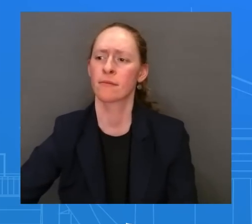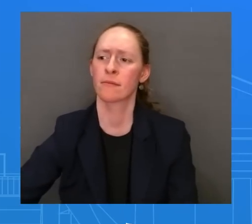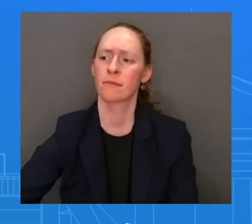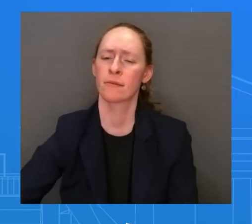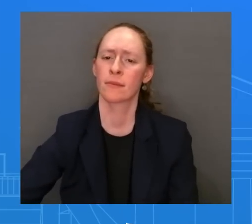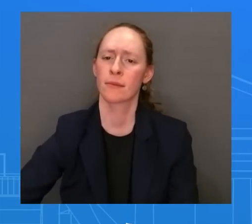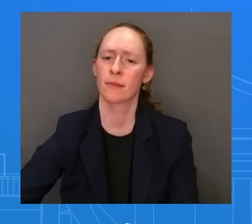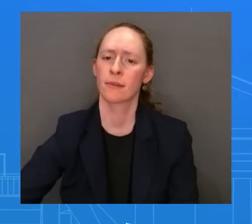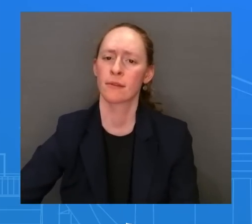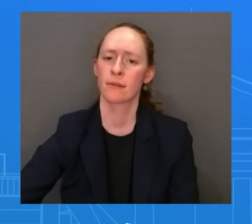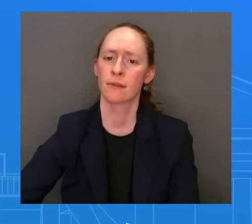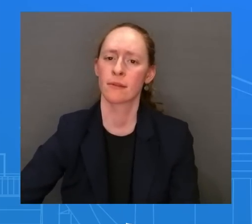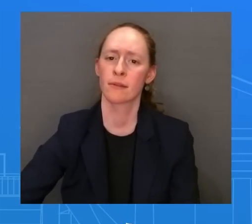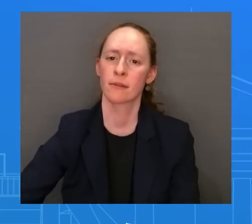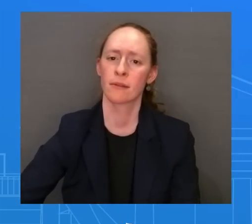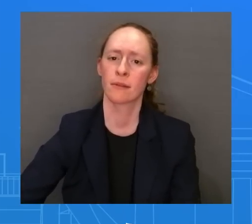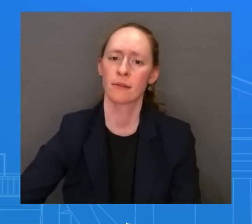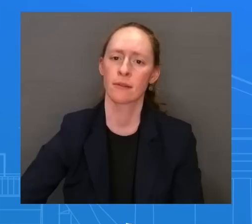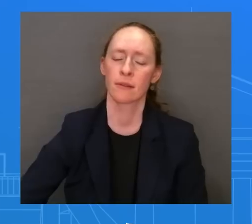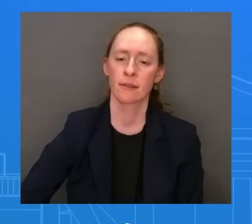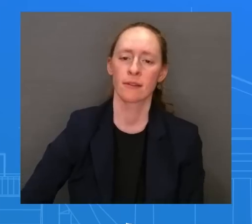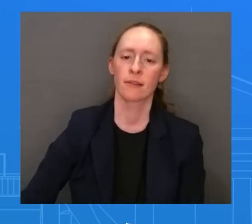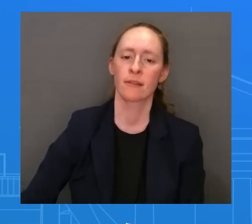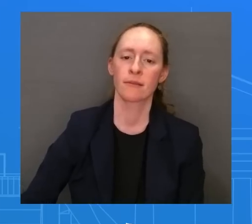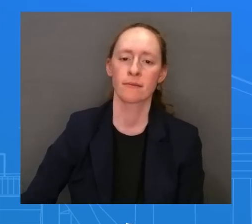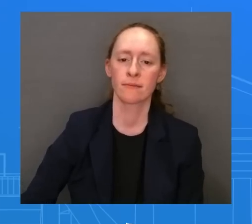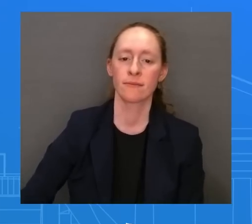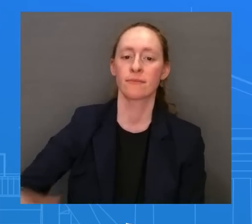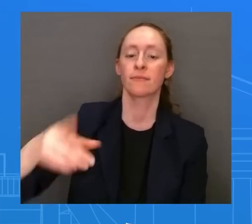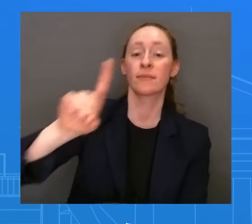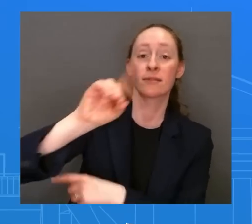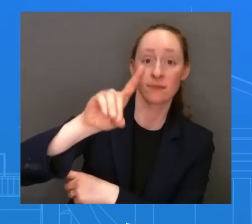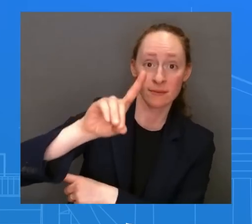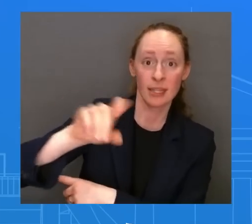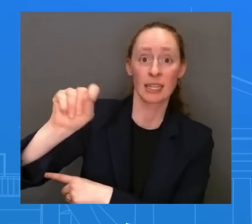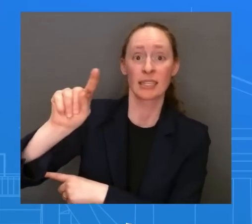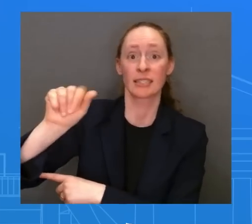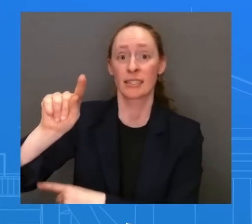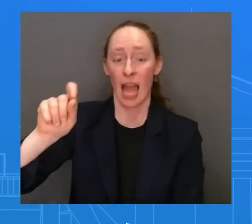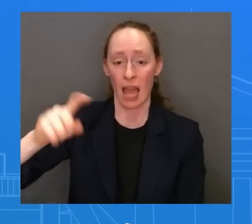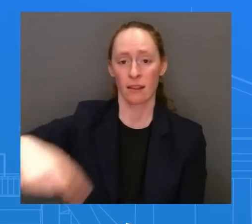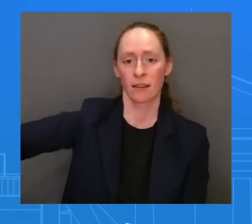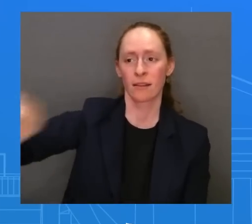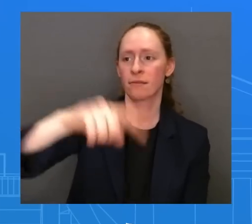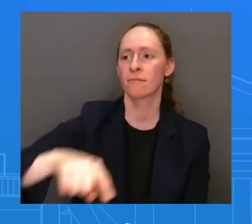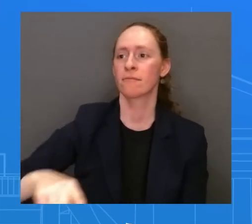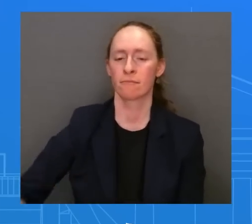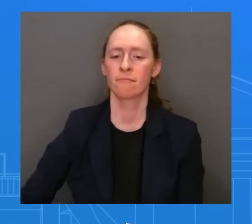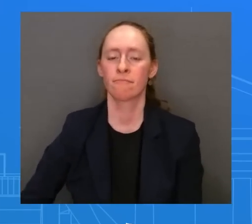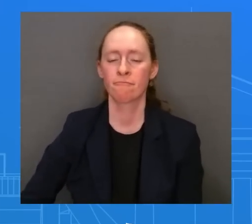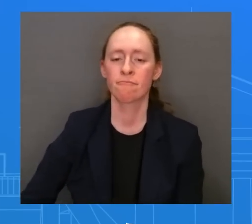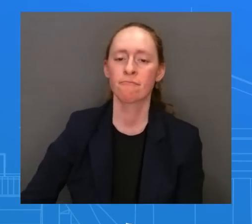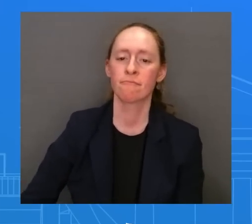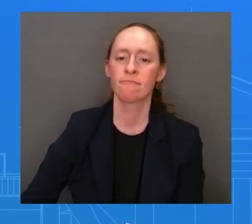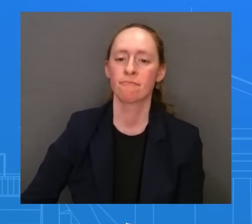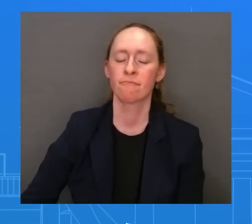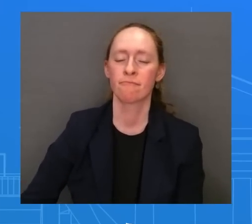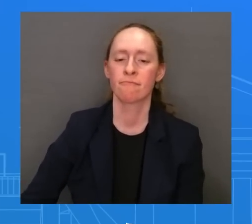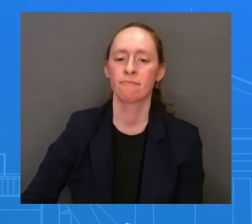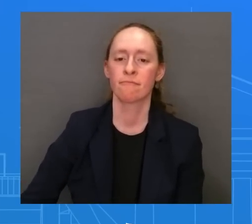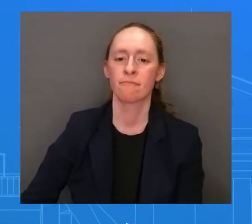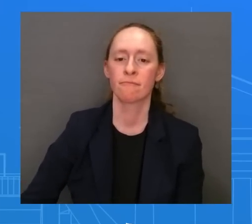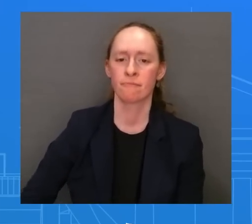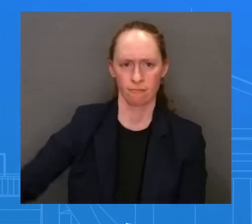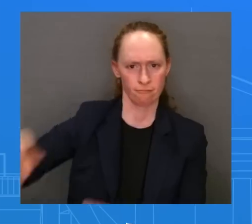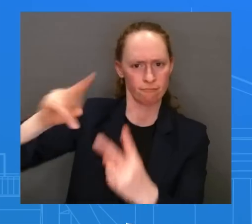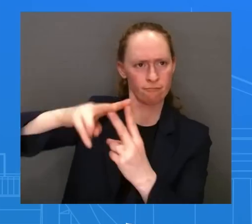and at the state department they're the two prime ones that we're talking about here uh they were done completely independently you you'll you'll